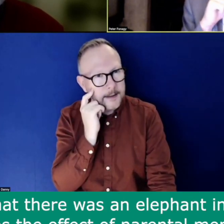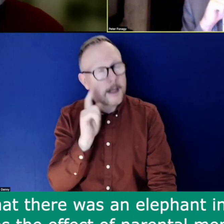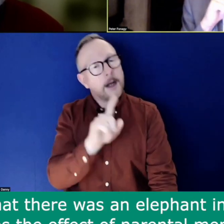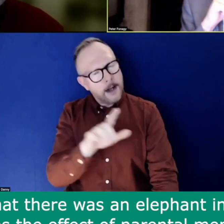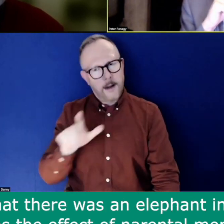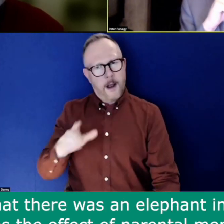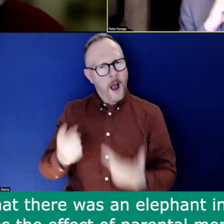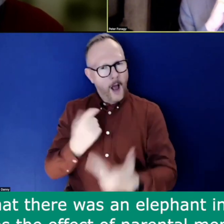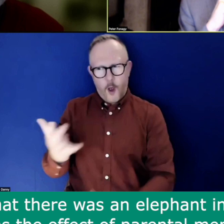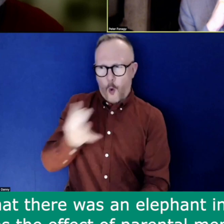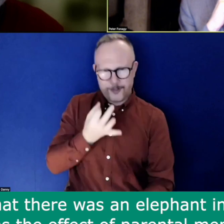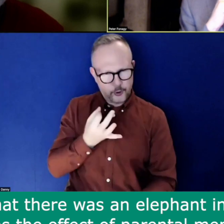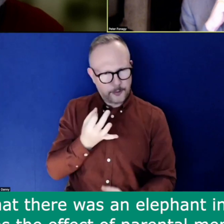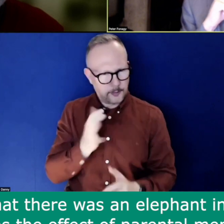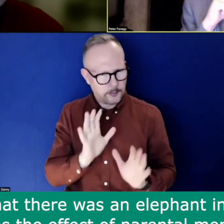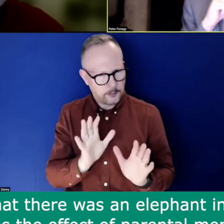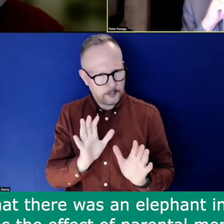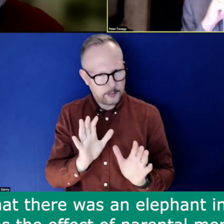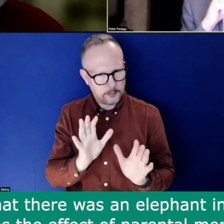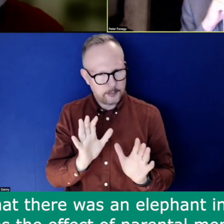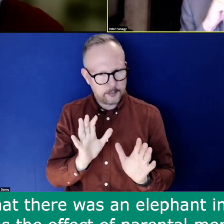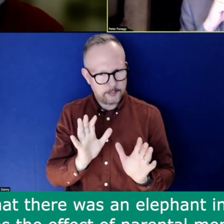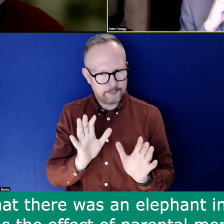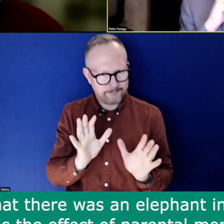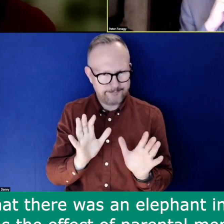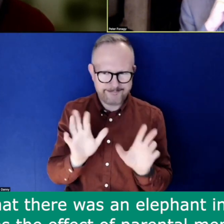This questioner felt that there was an elephant in the room,